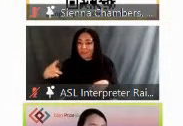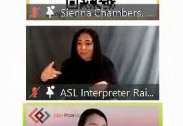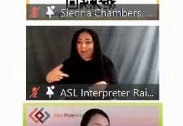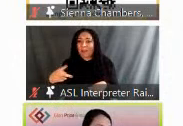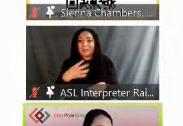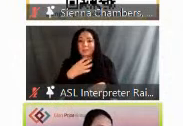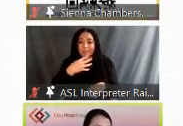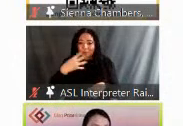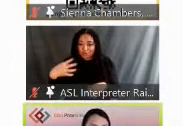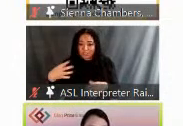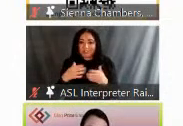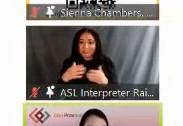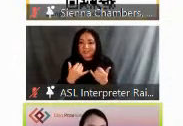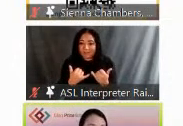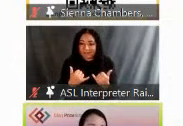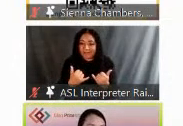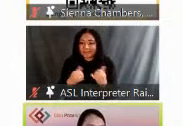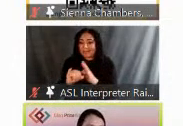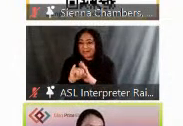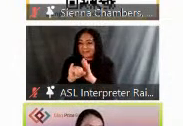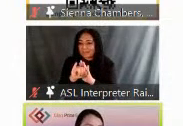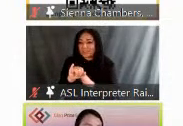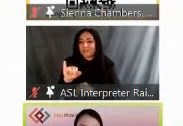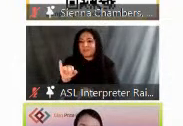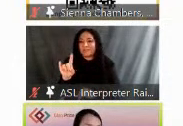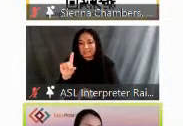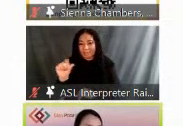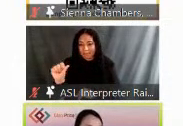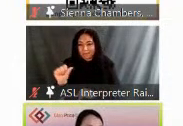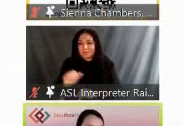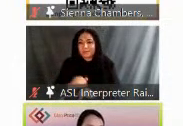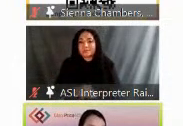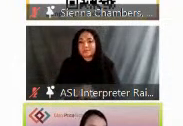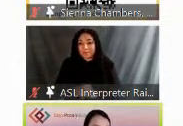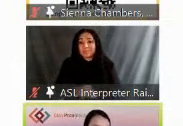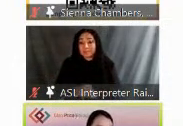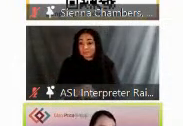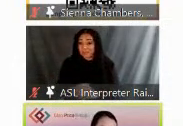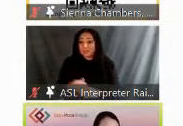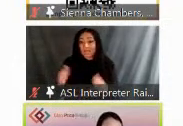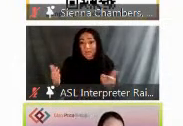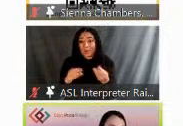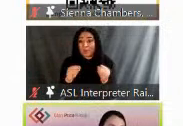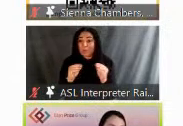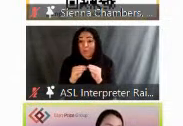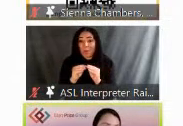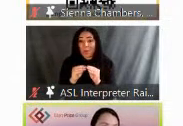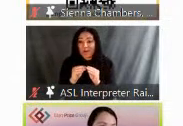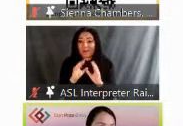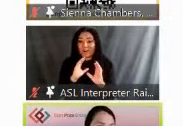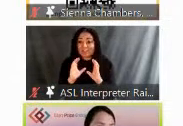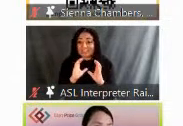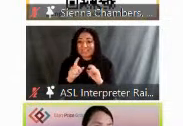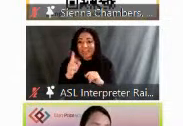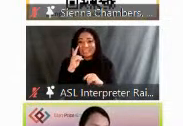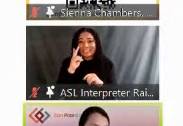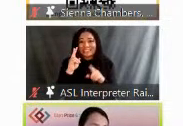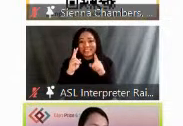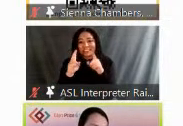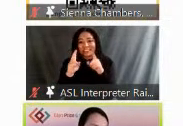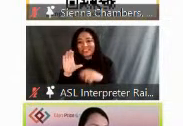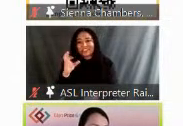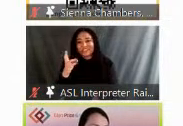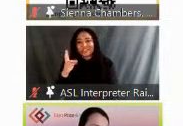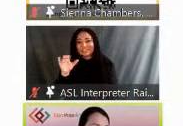immigration status, identification of disabilities. And I welcome further conversation. I see, Christian, you have your hand up. I welcome